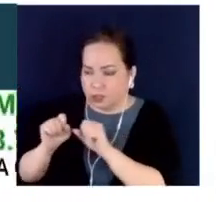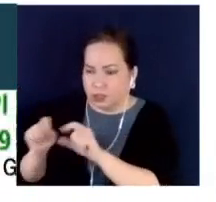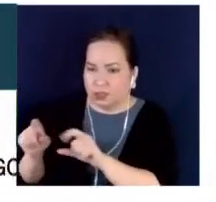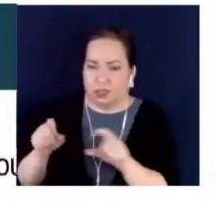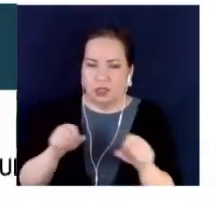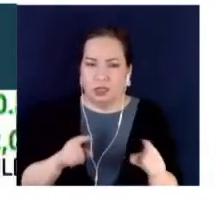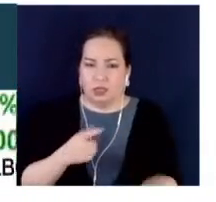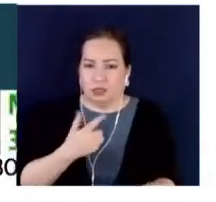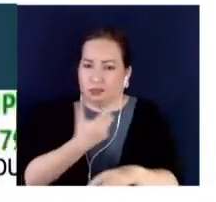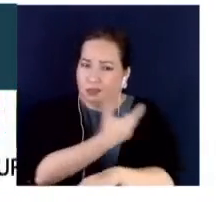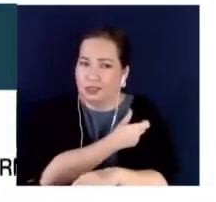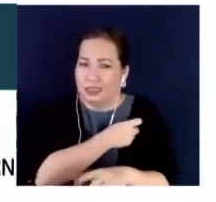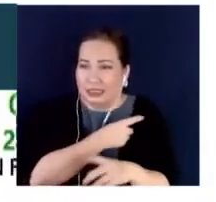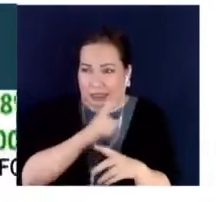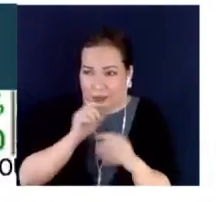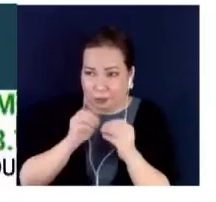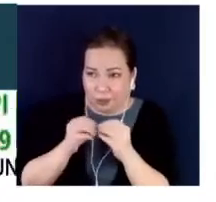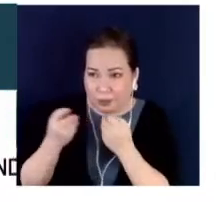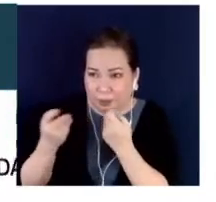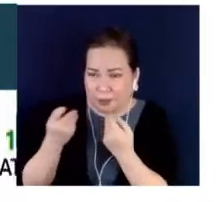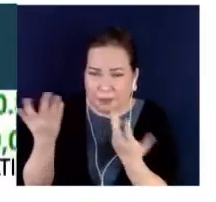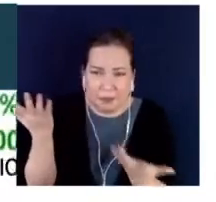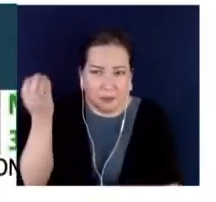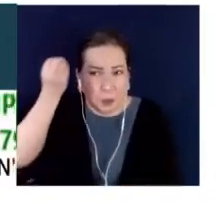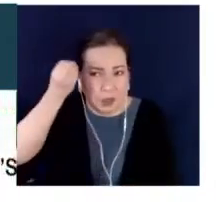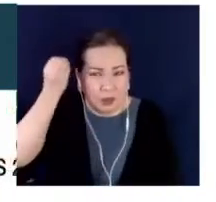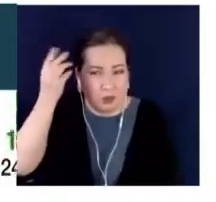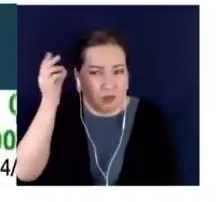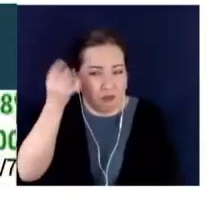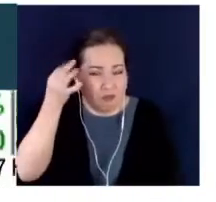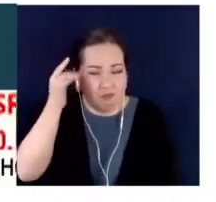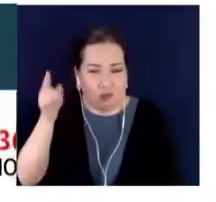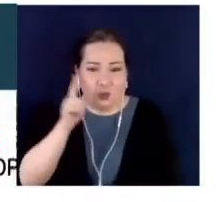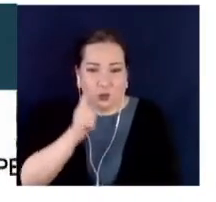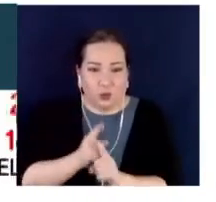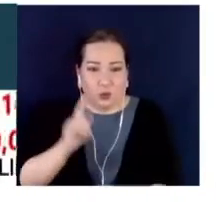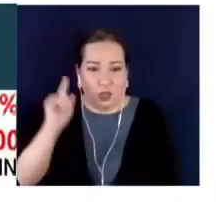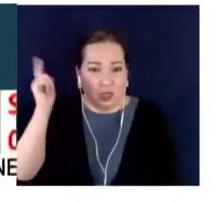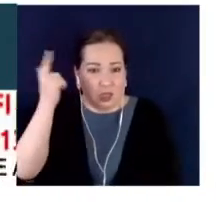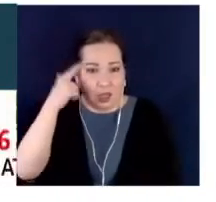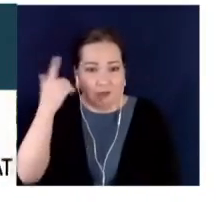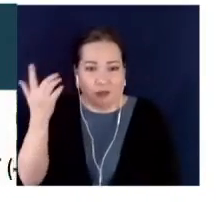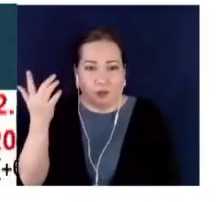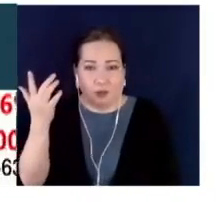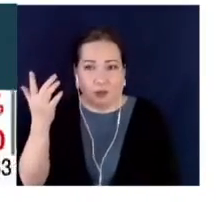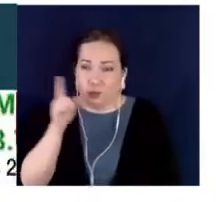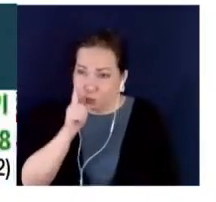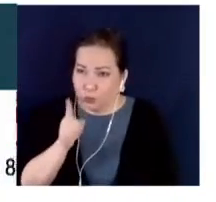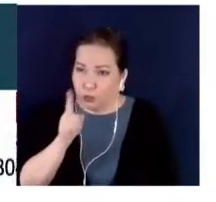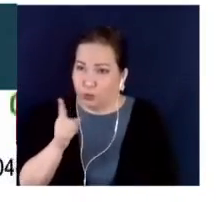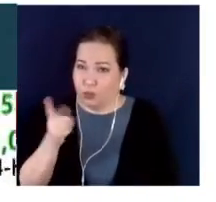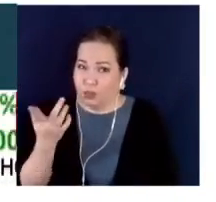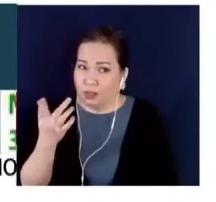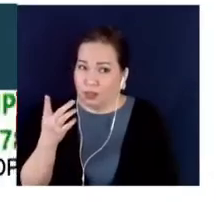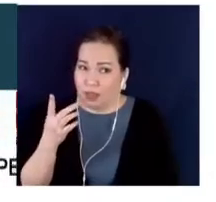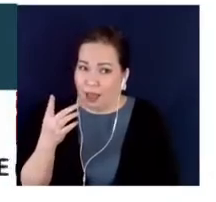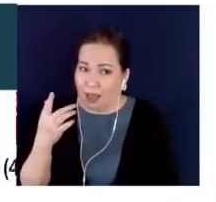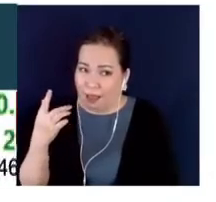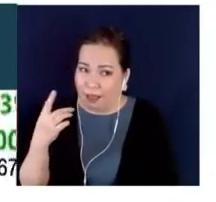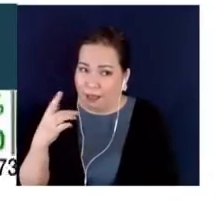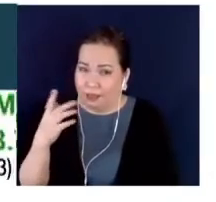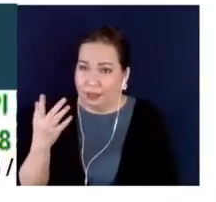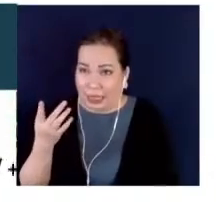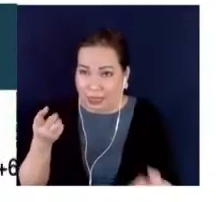Can you give us your thoughts regarding that, that government was never really, or was government really